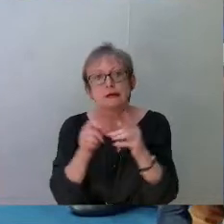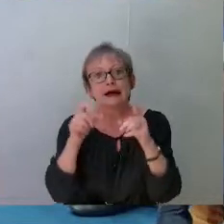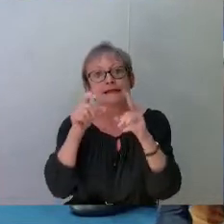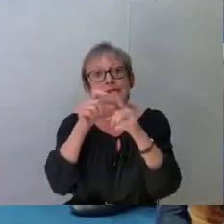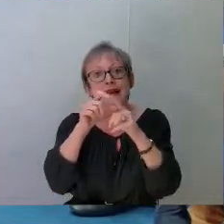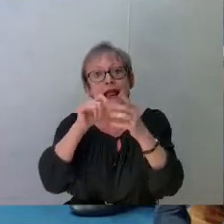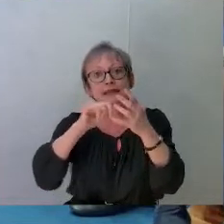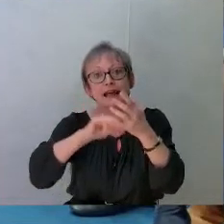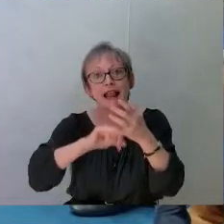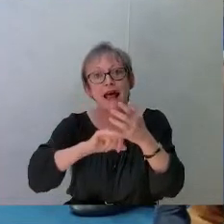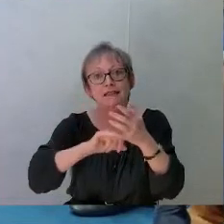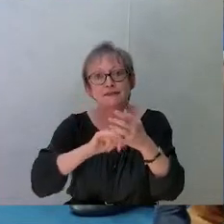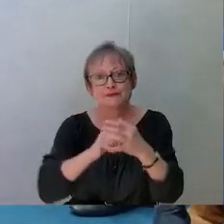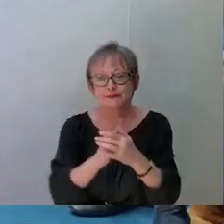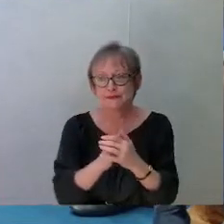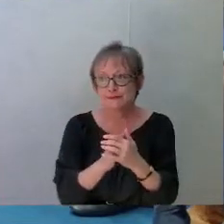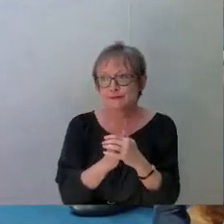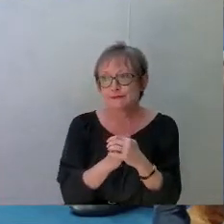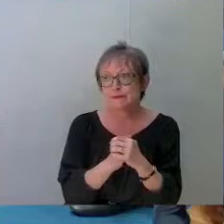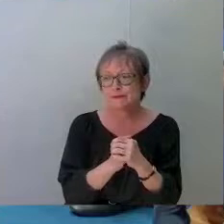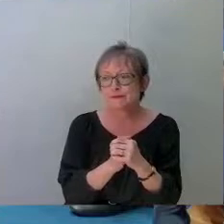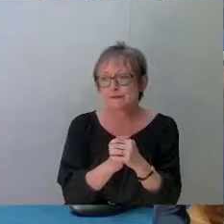Daniel Sanae.